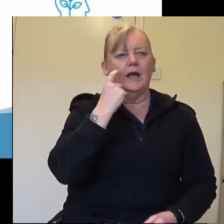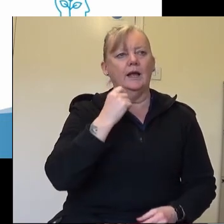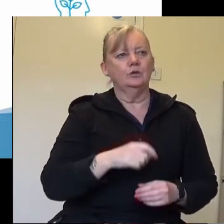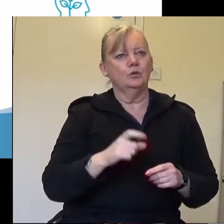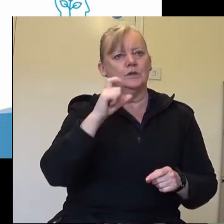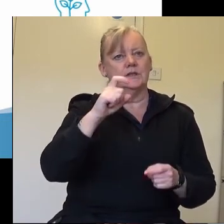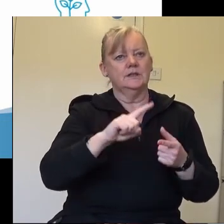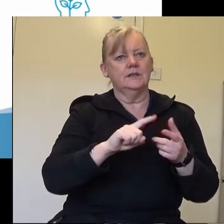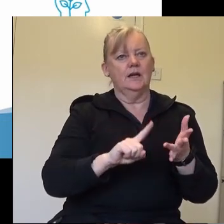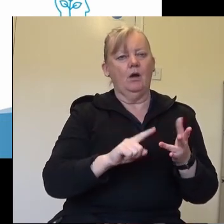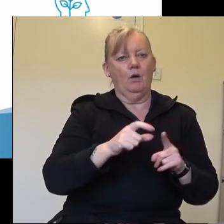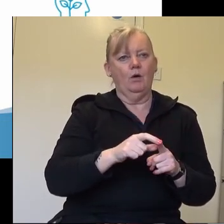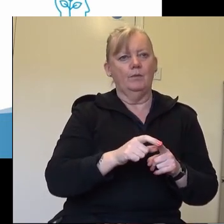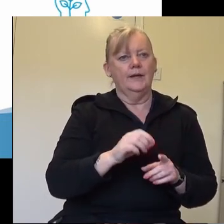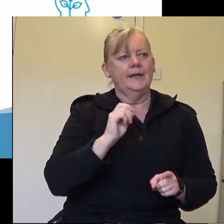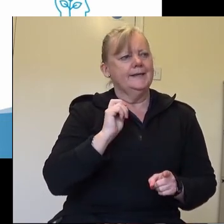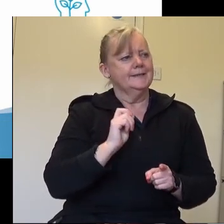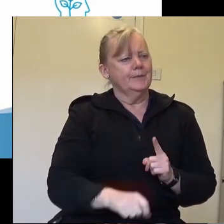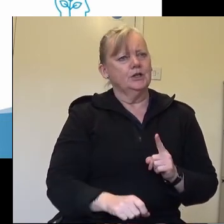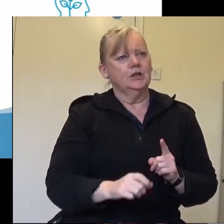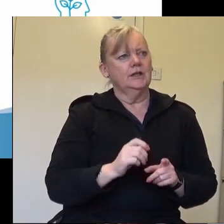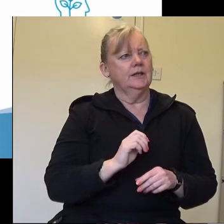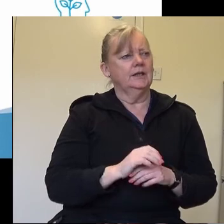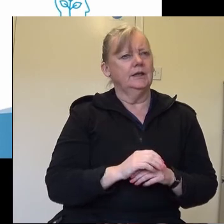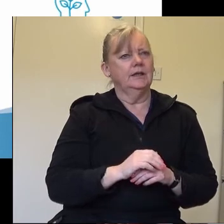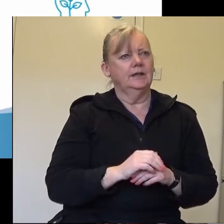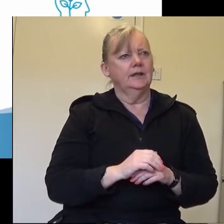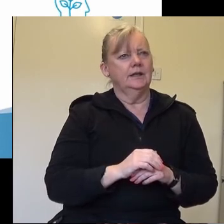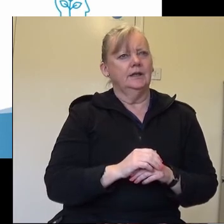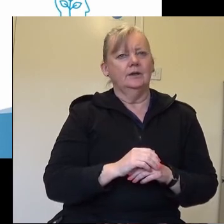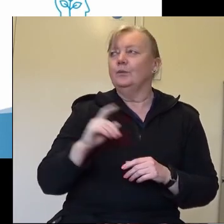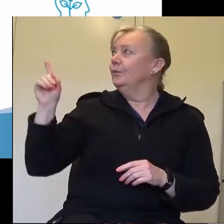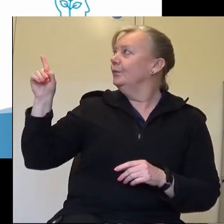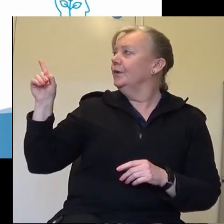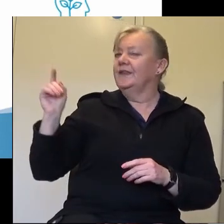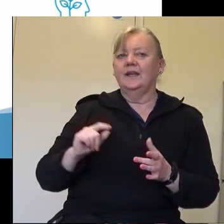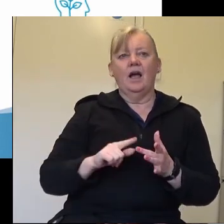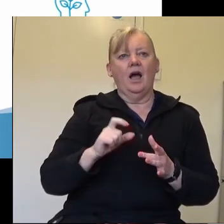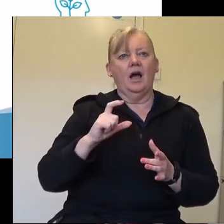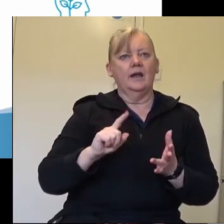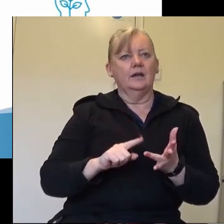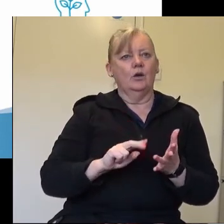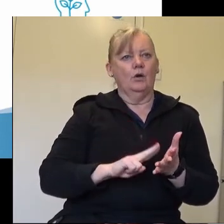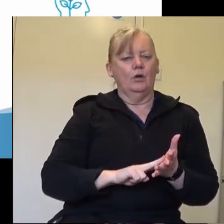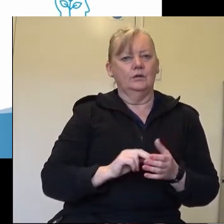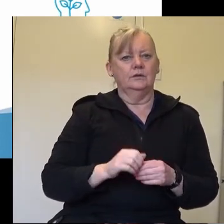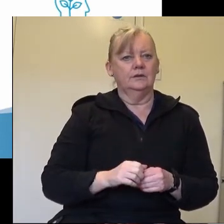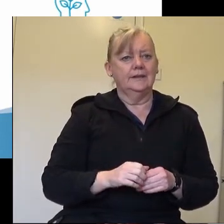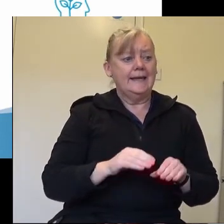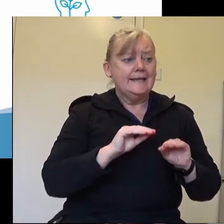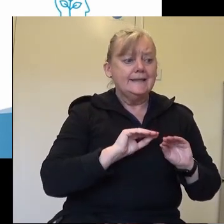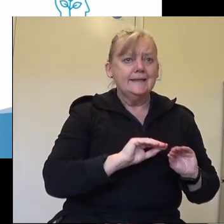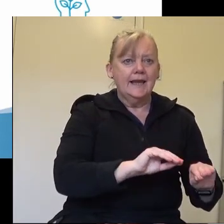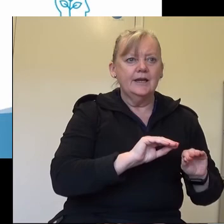Reporting, you can report to CEOP, especially with, I put the icon there, and also